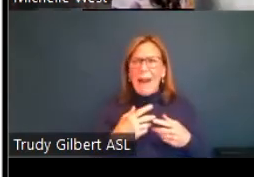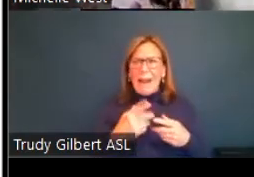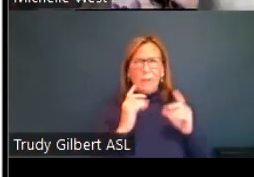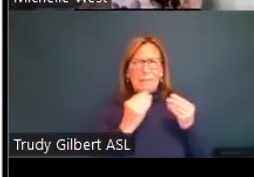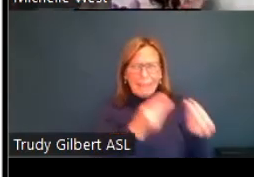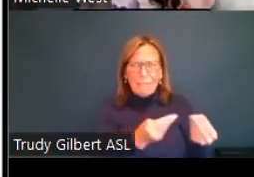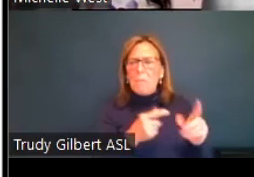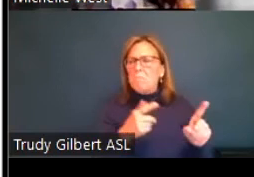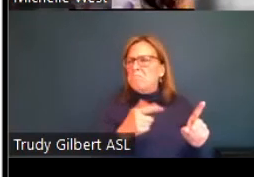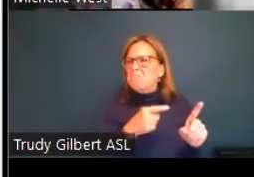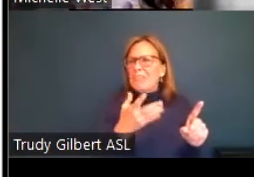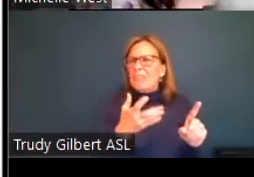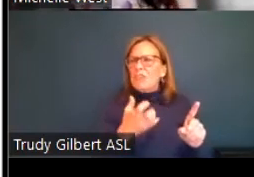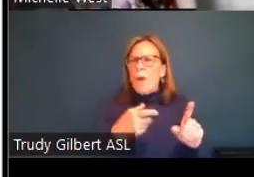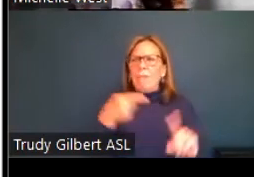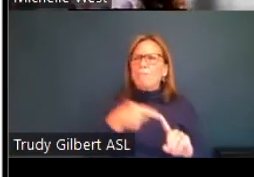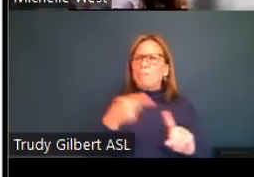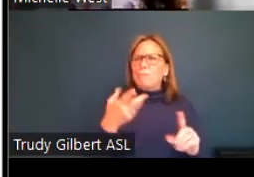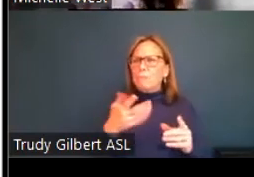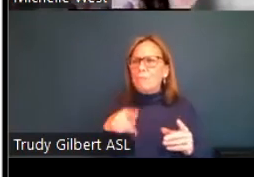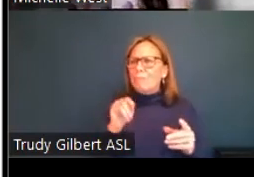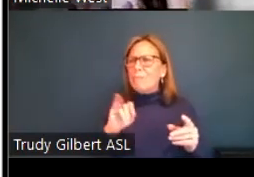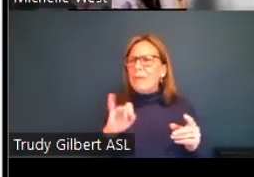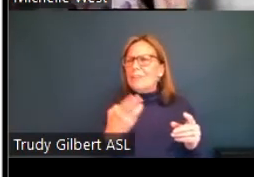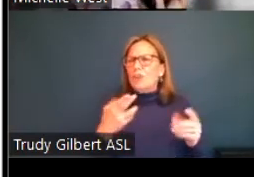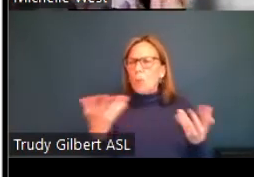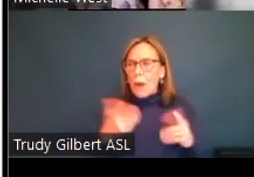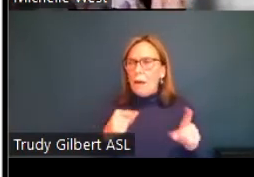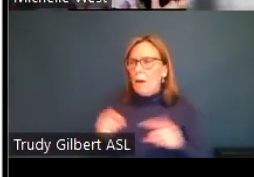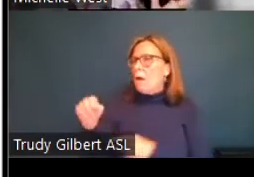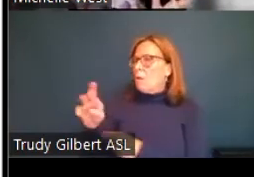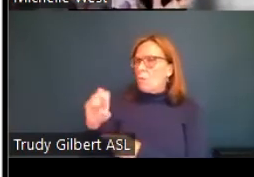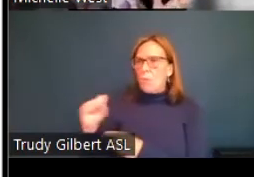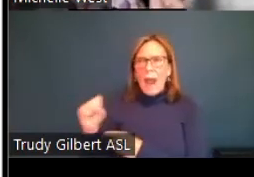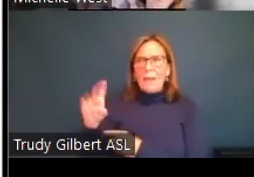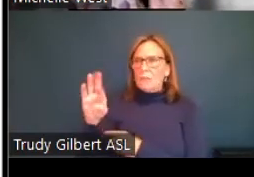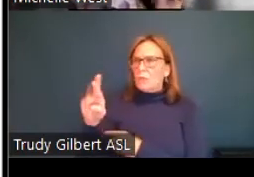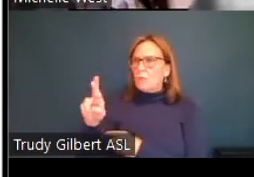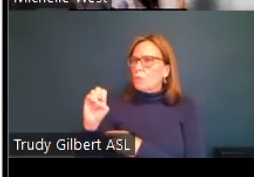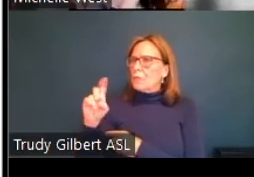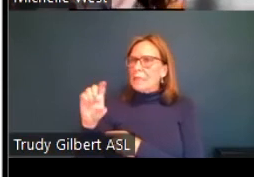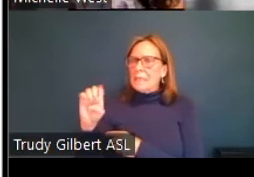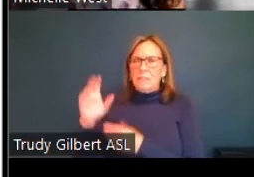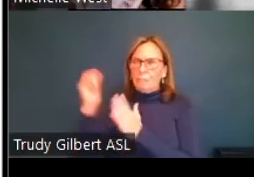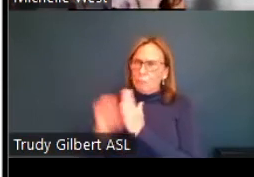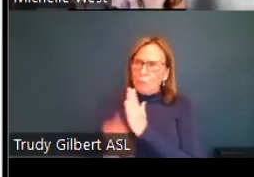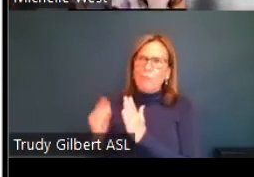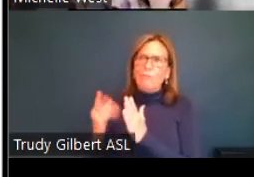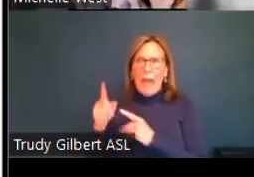So press releases, you need to learn how to do it, and you need to have it ready when you pitch. So in case they ask for it, you have